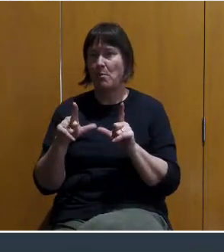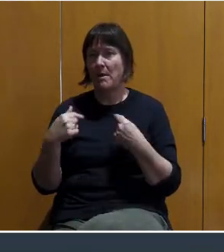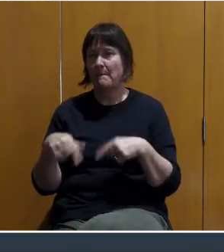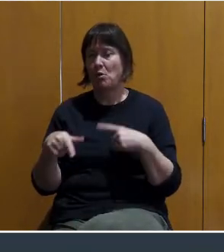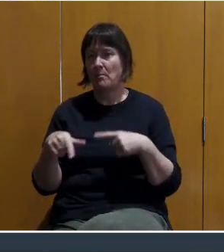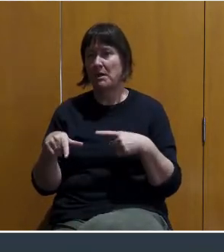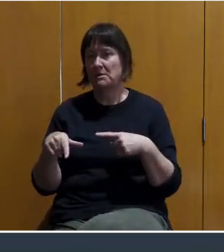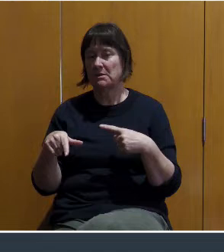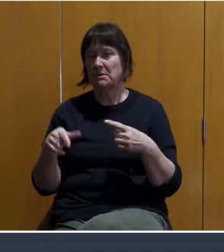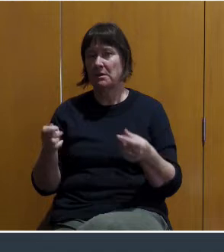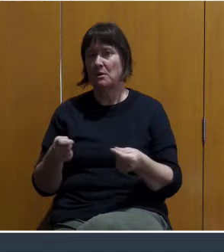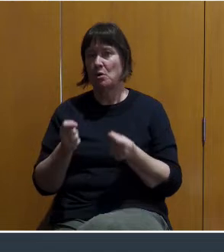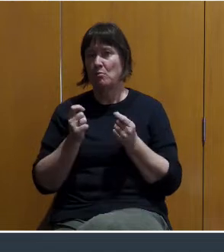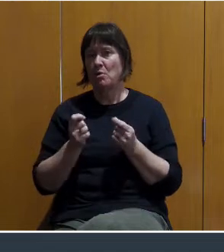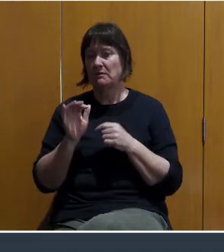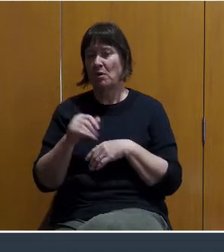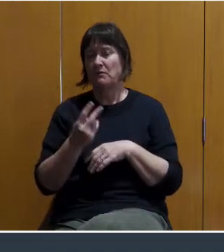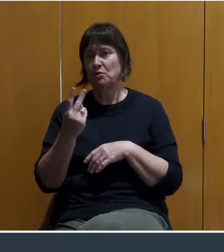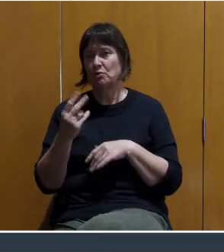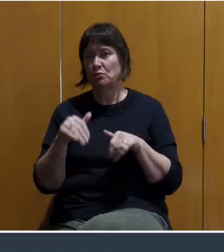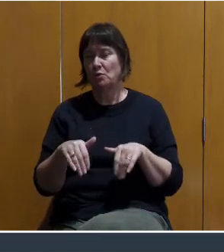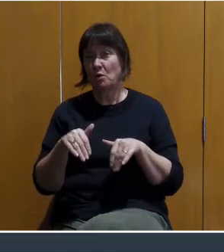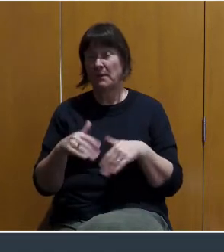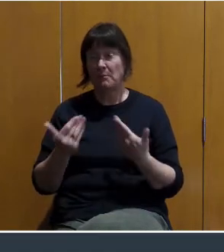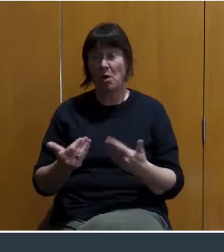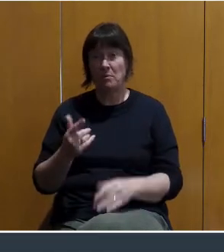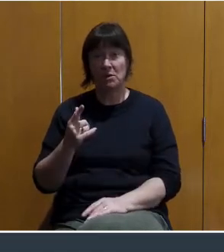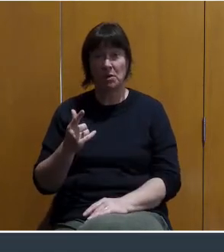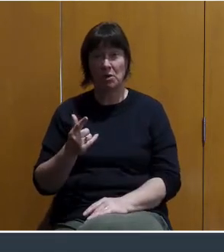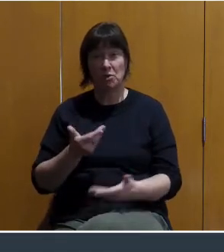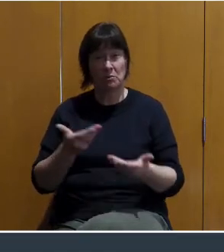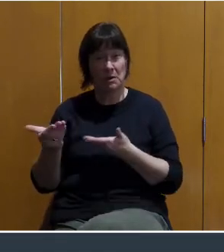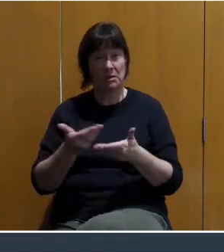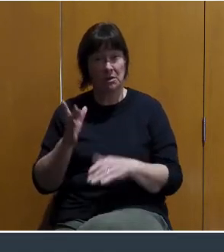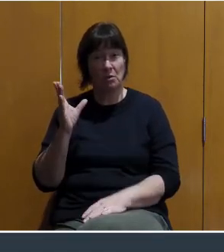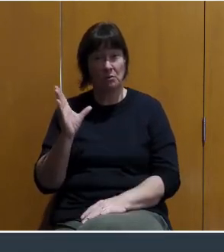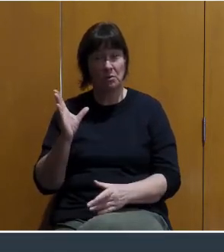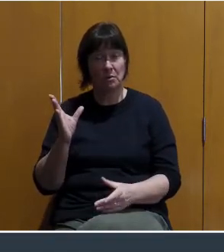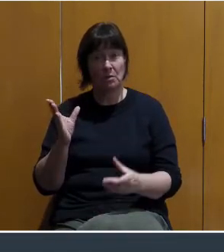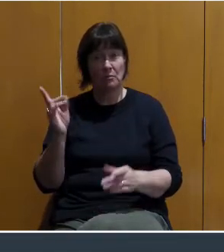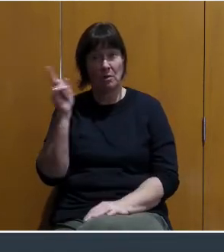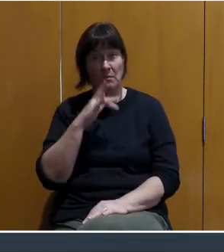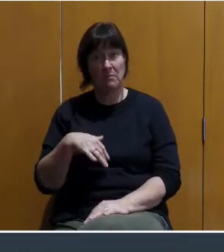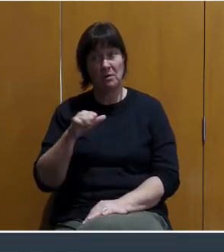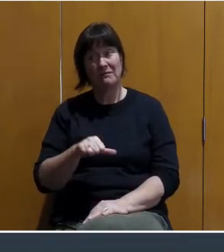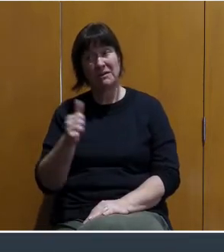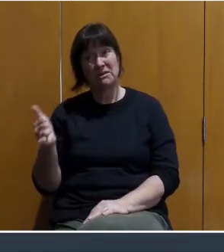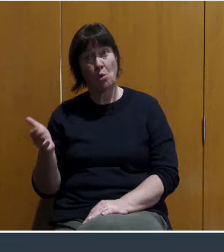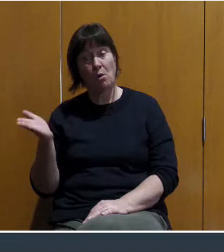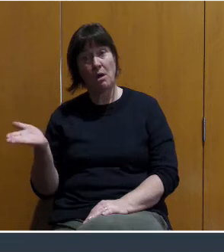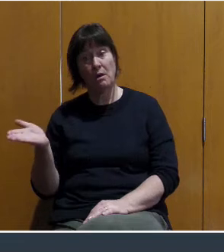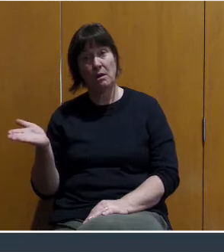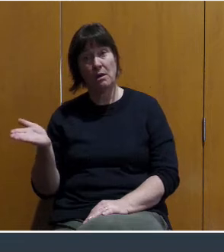for more than 2 dogs. Do we currently consult with neighbours of the people that